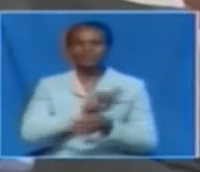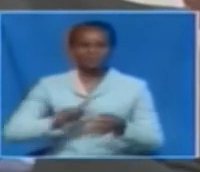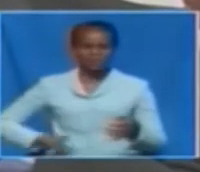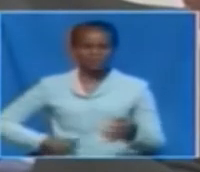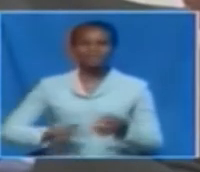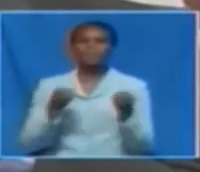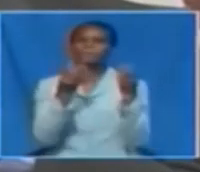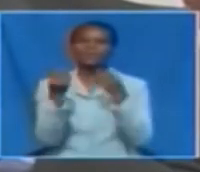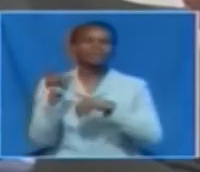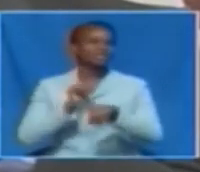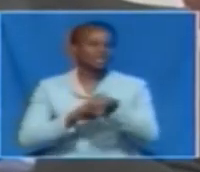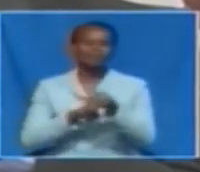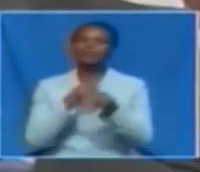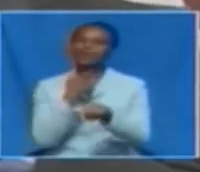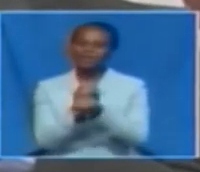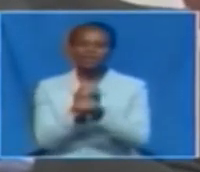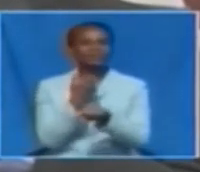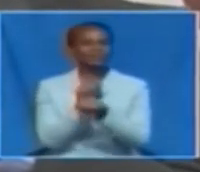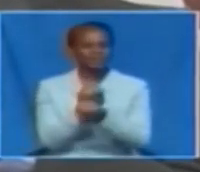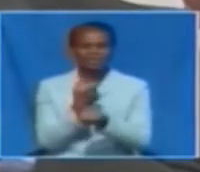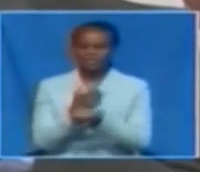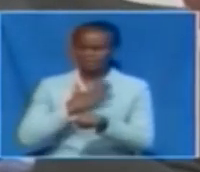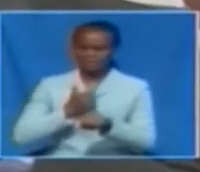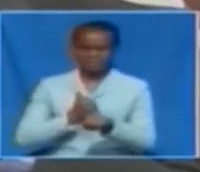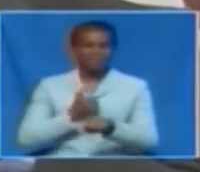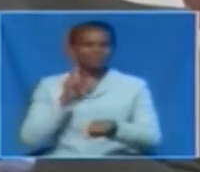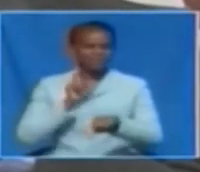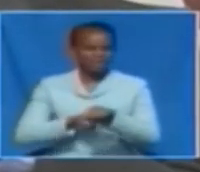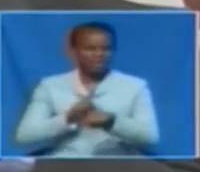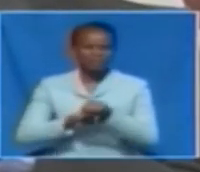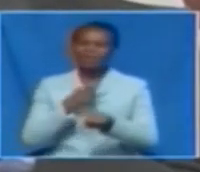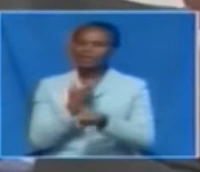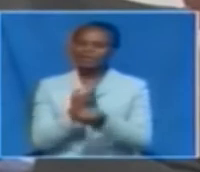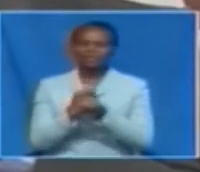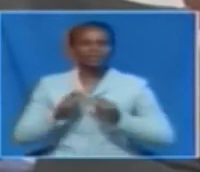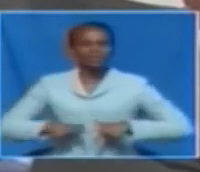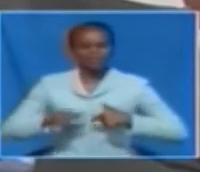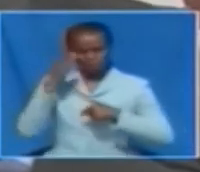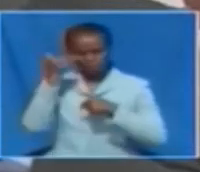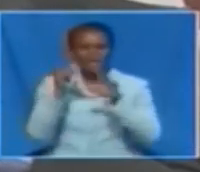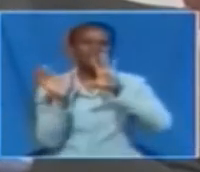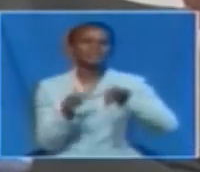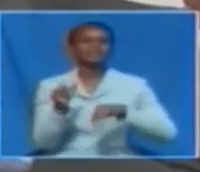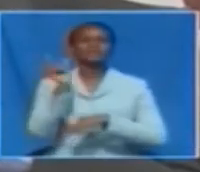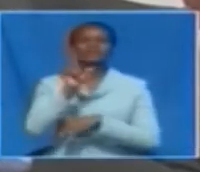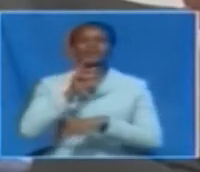stressful moments. I've had some of the most stressful moments of my life. So why don't you walk away? I can't walk away because that's not how God